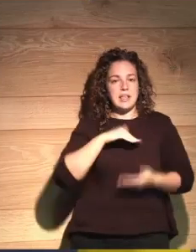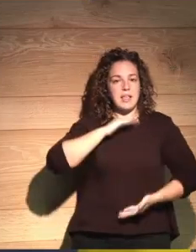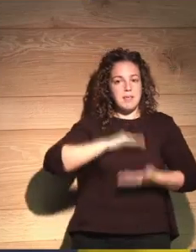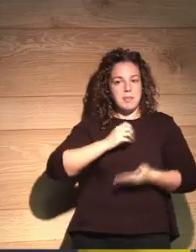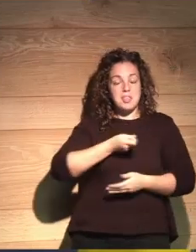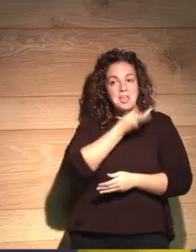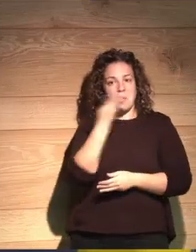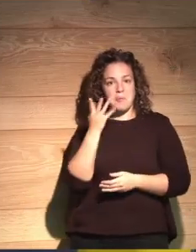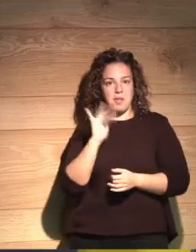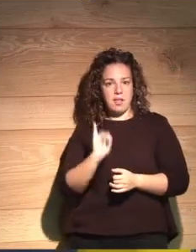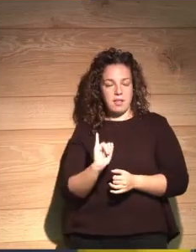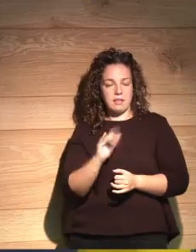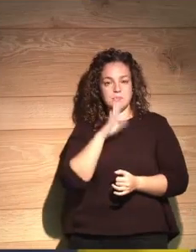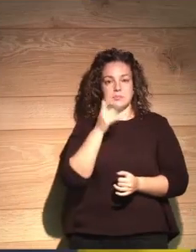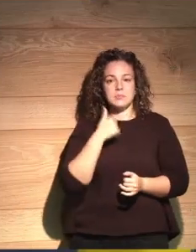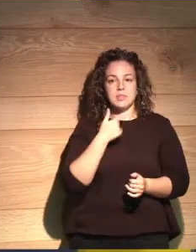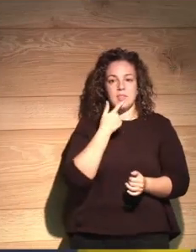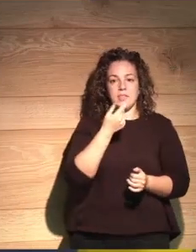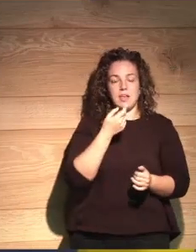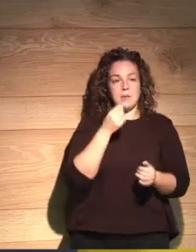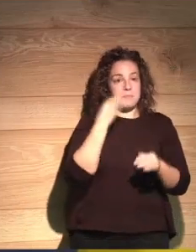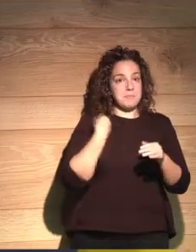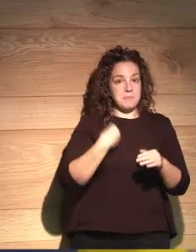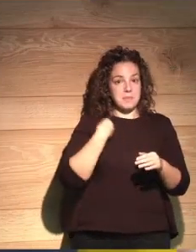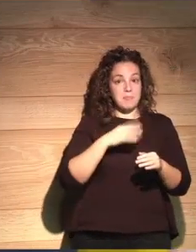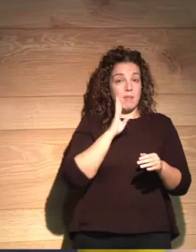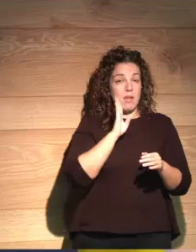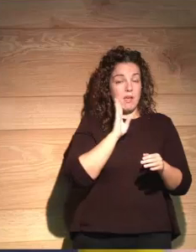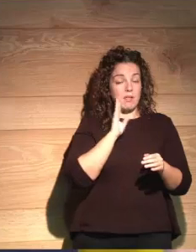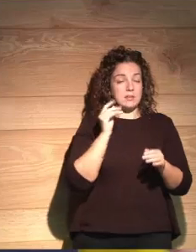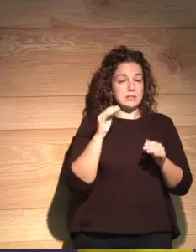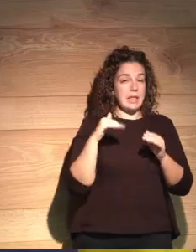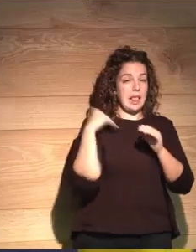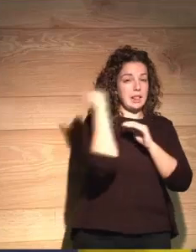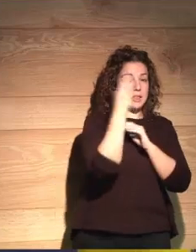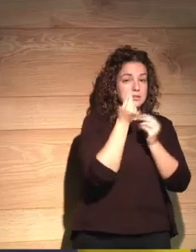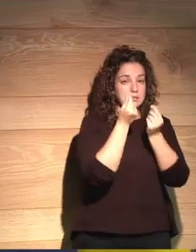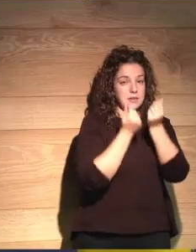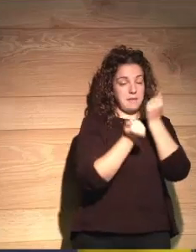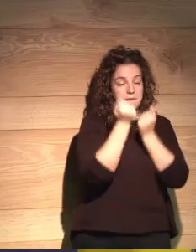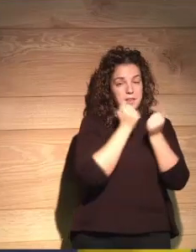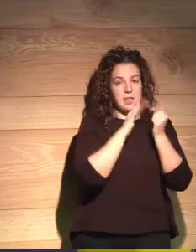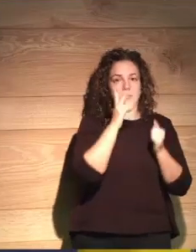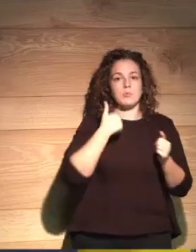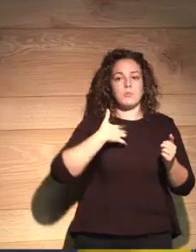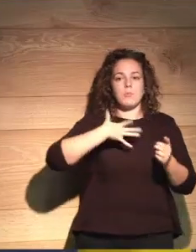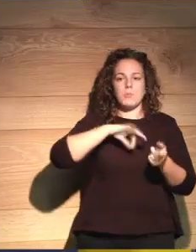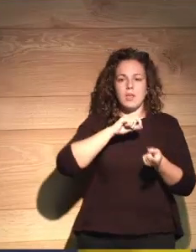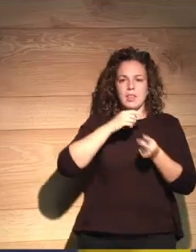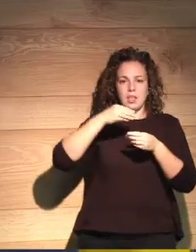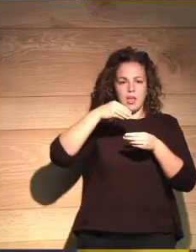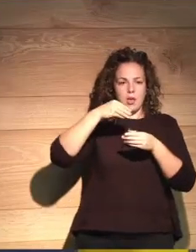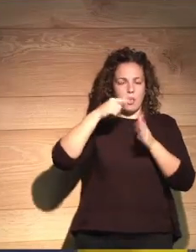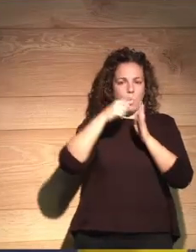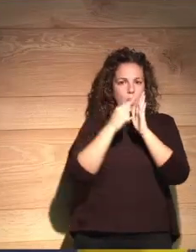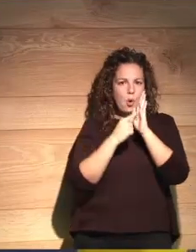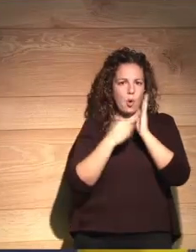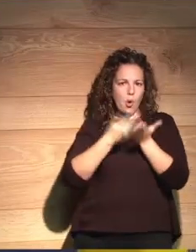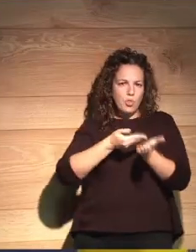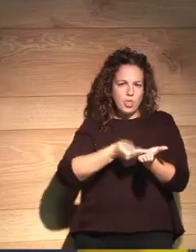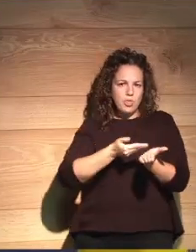my presentation. There are some actors having certain capacities, like, for example, high finances, and they can transform a